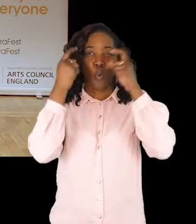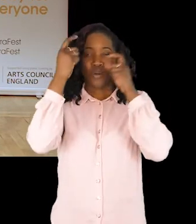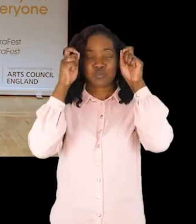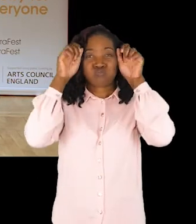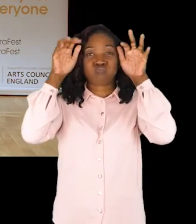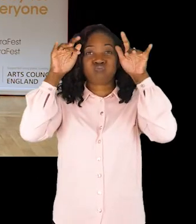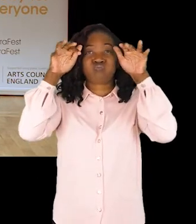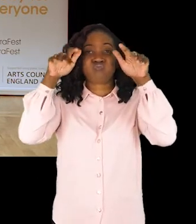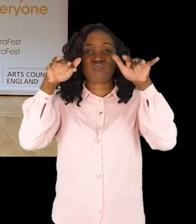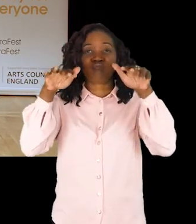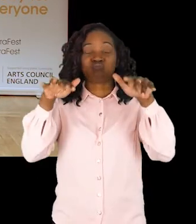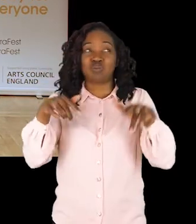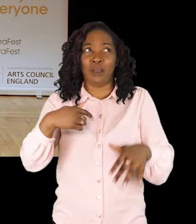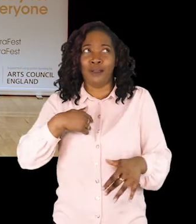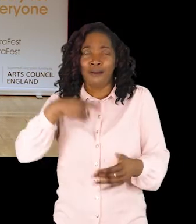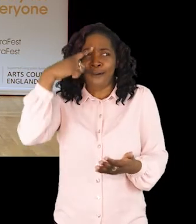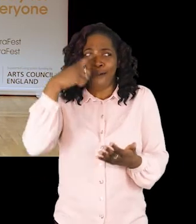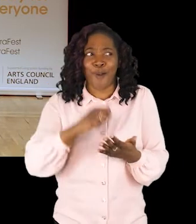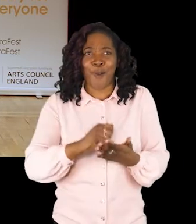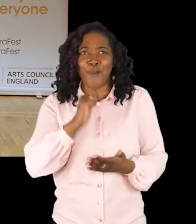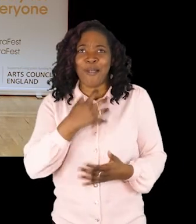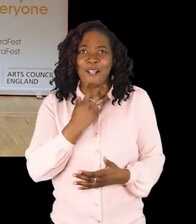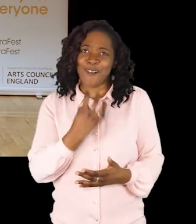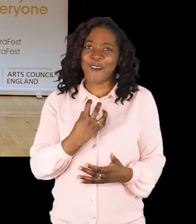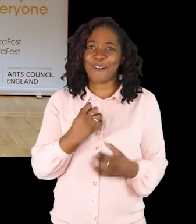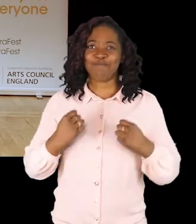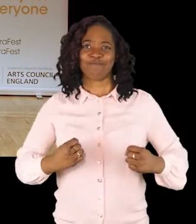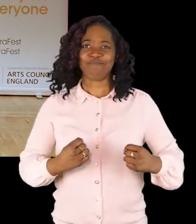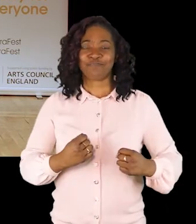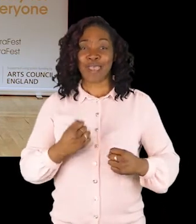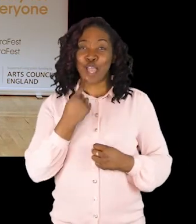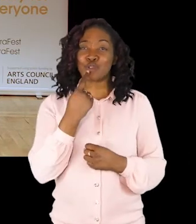my thoughts in awe, appalled at my own daring. I told you,